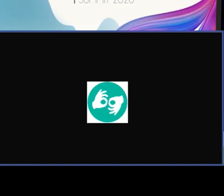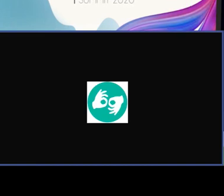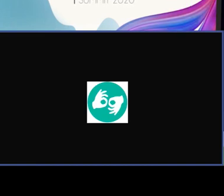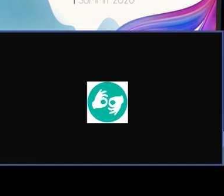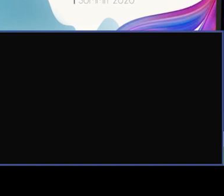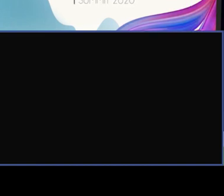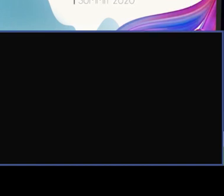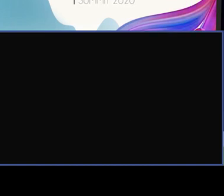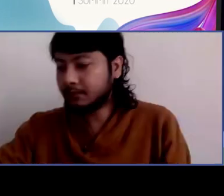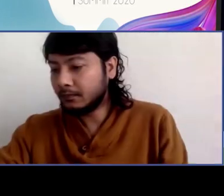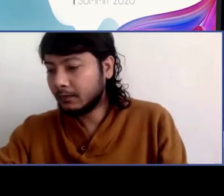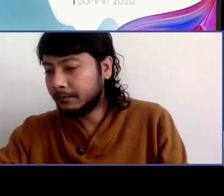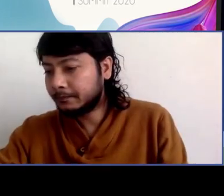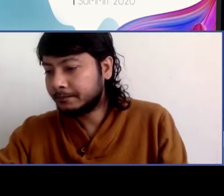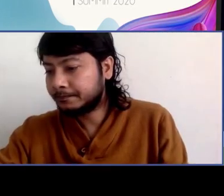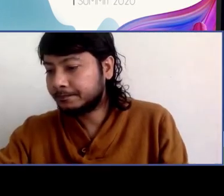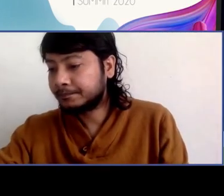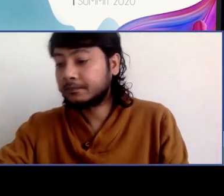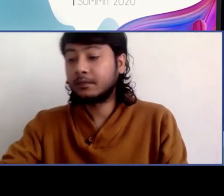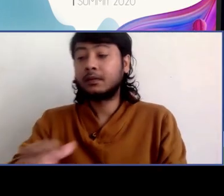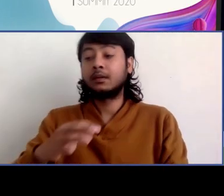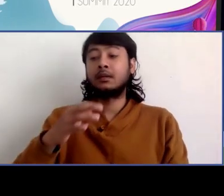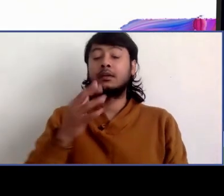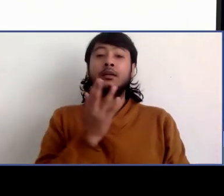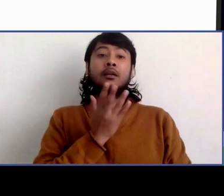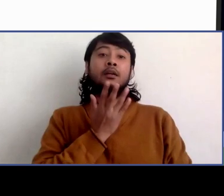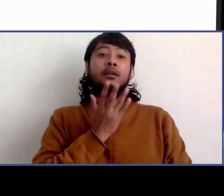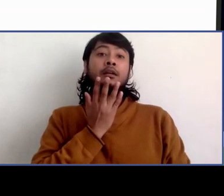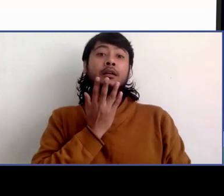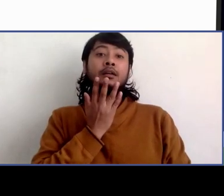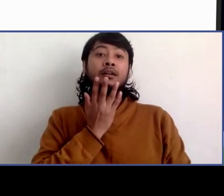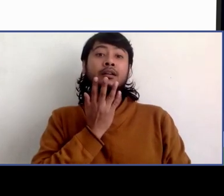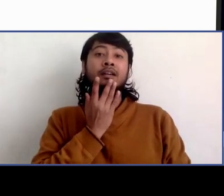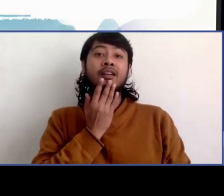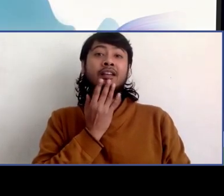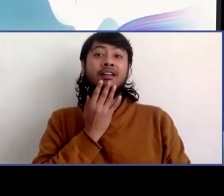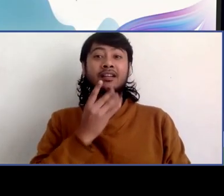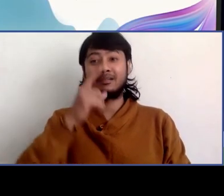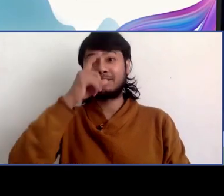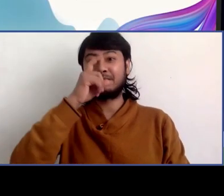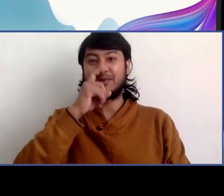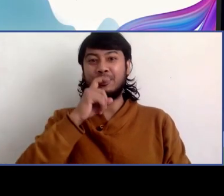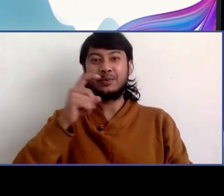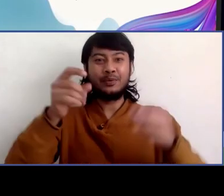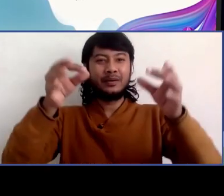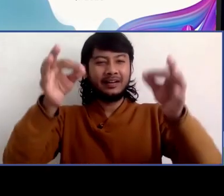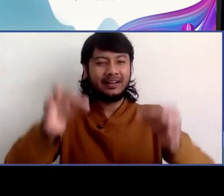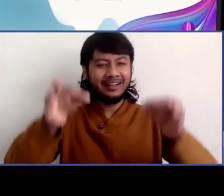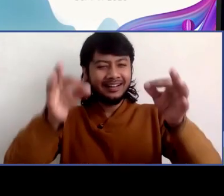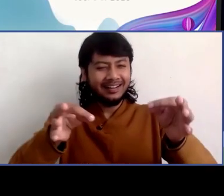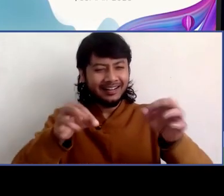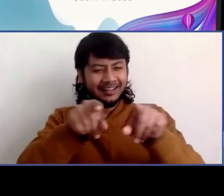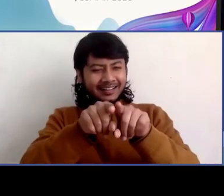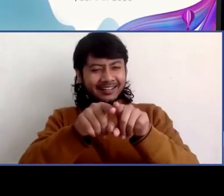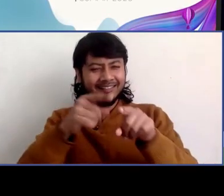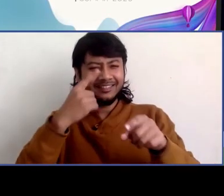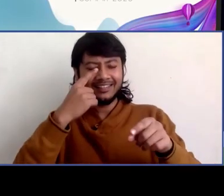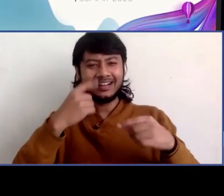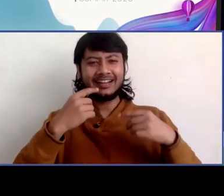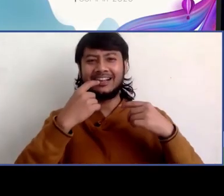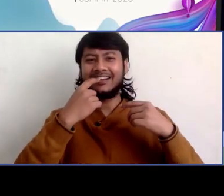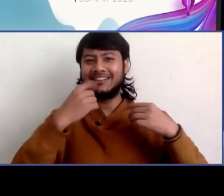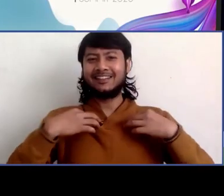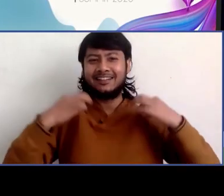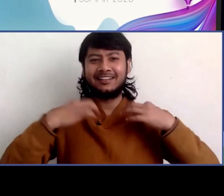these. And can you all think of our friends and how each of our friends are very